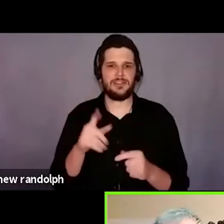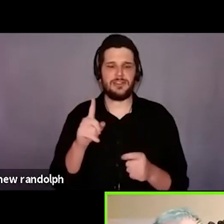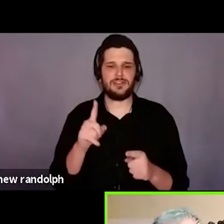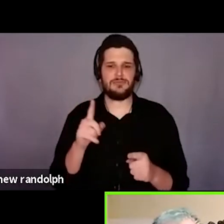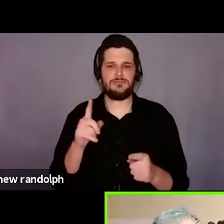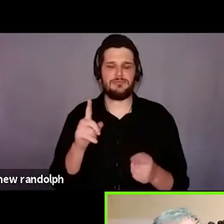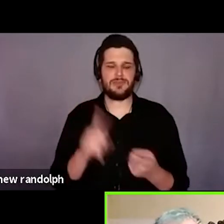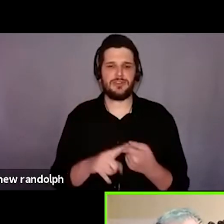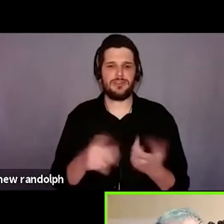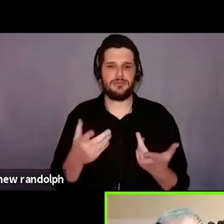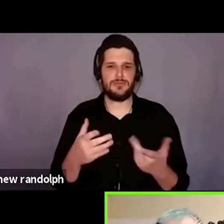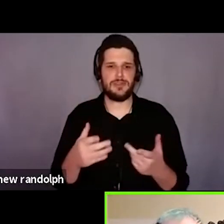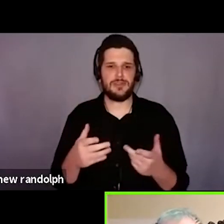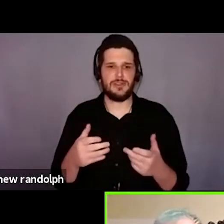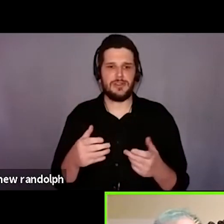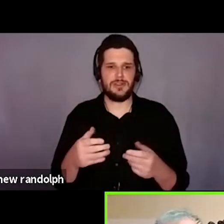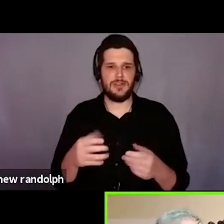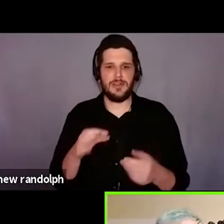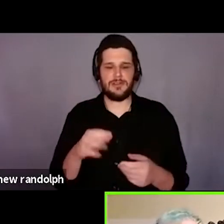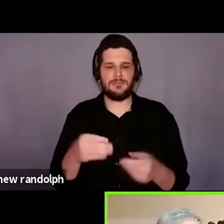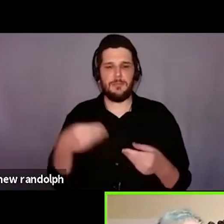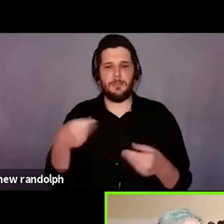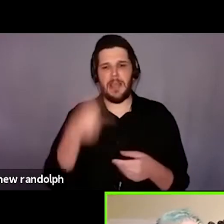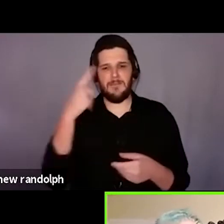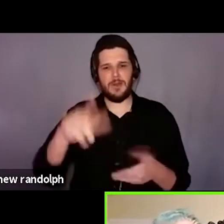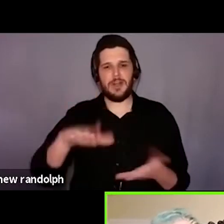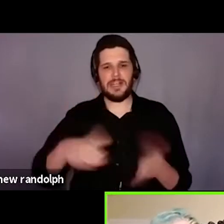death than to fund your living.